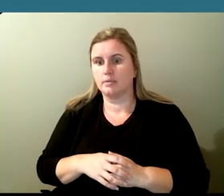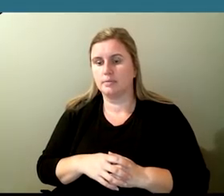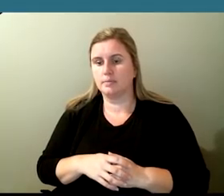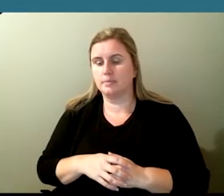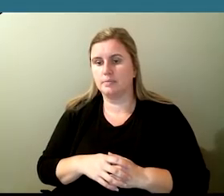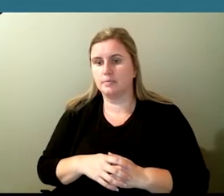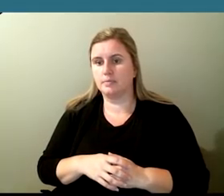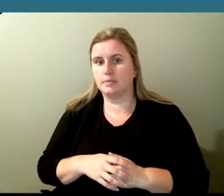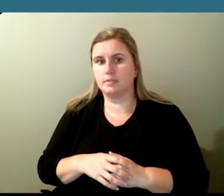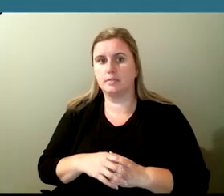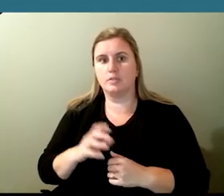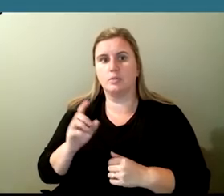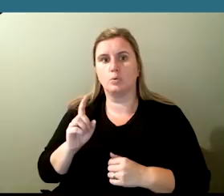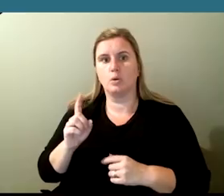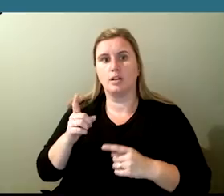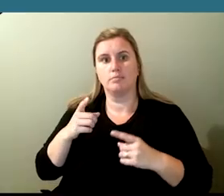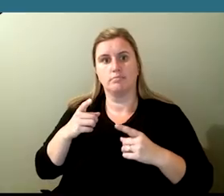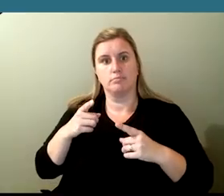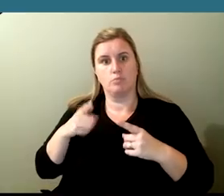the temporal location of feedback, as well as